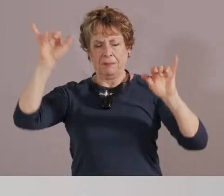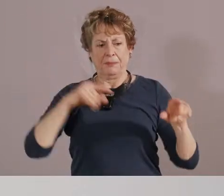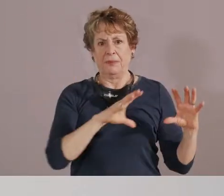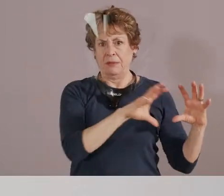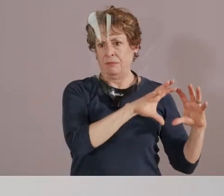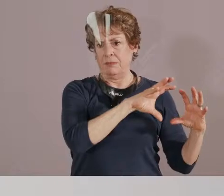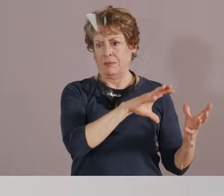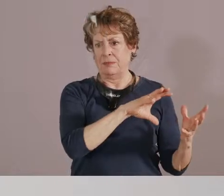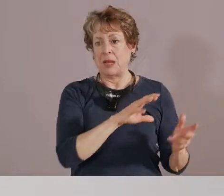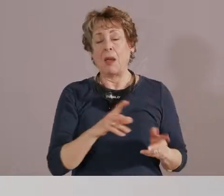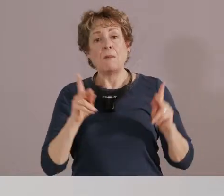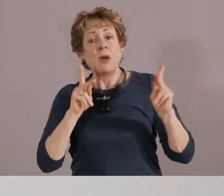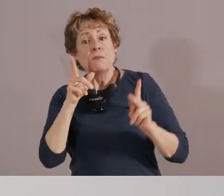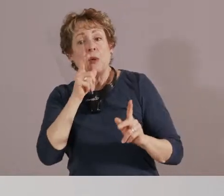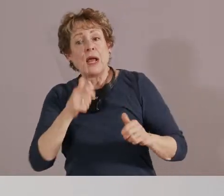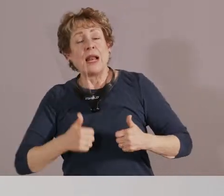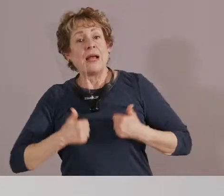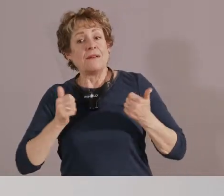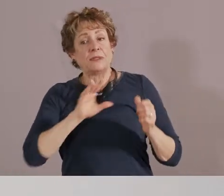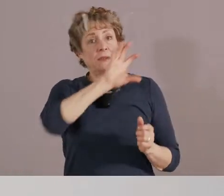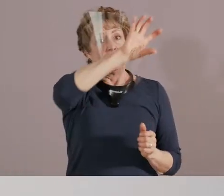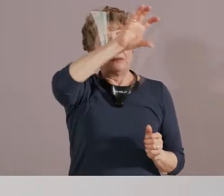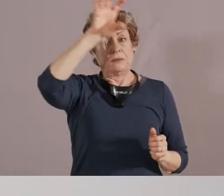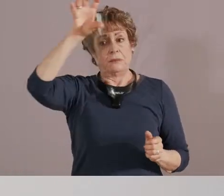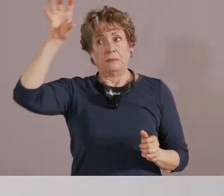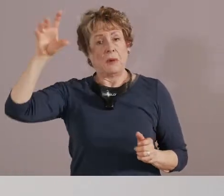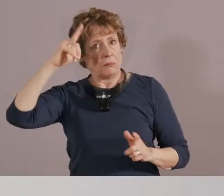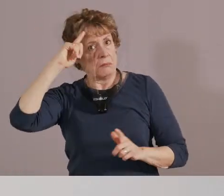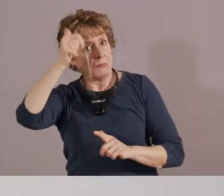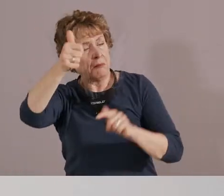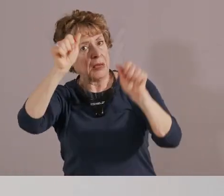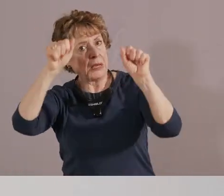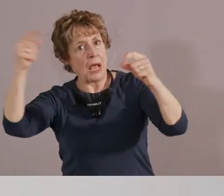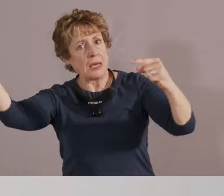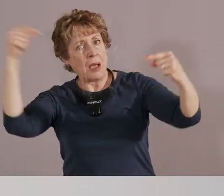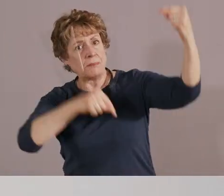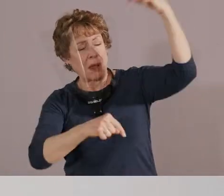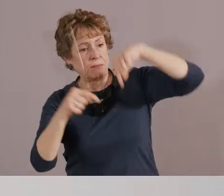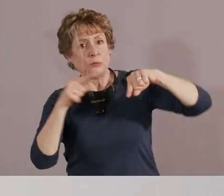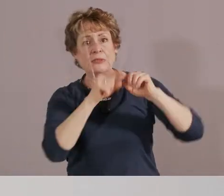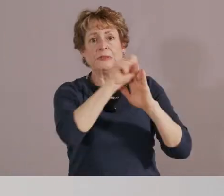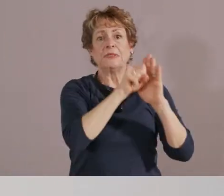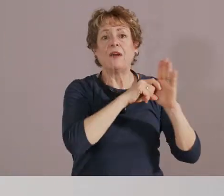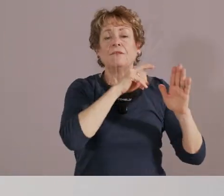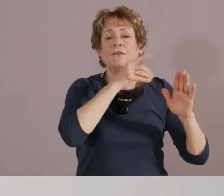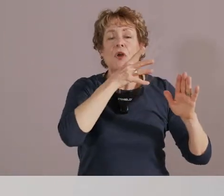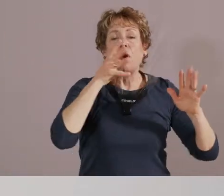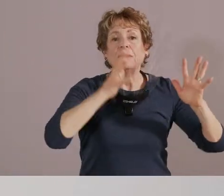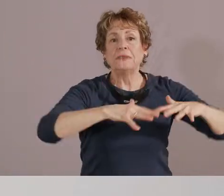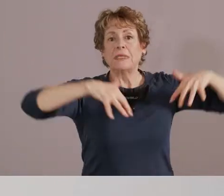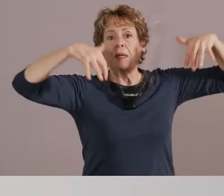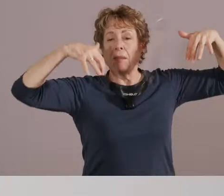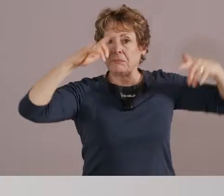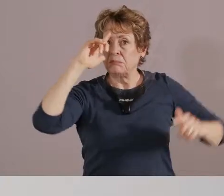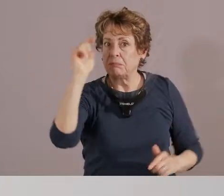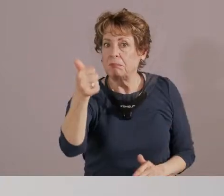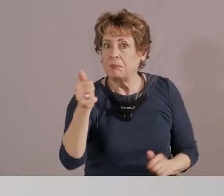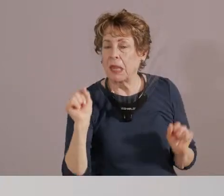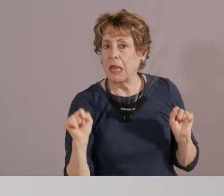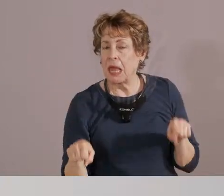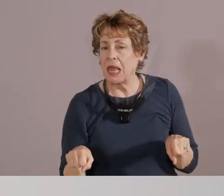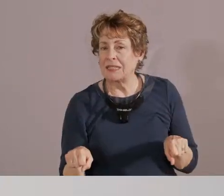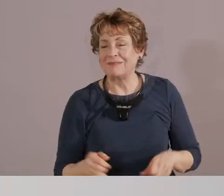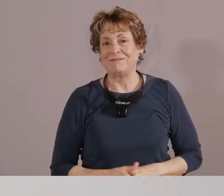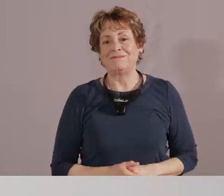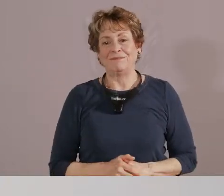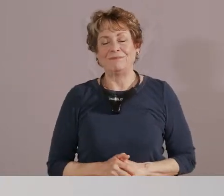there. Okay, one quick question as well. I'm getting a lot of questions about why can't I walk into a